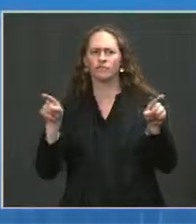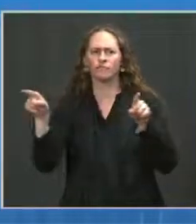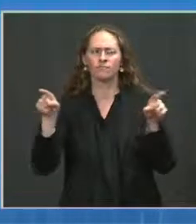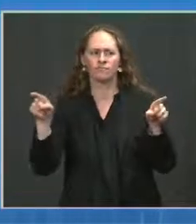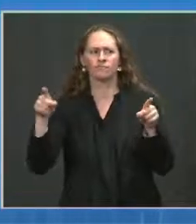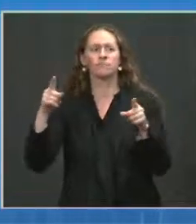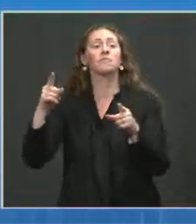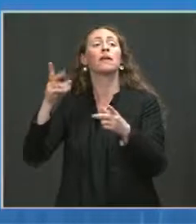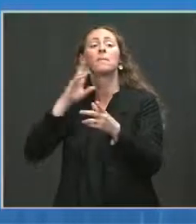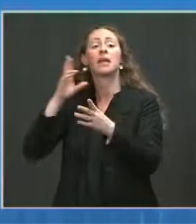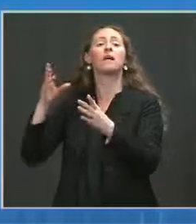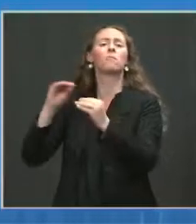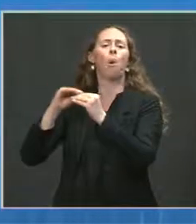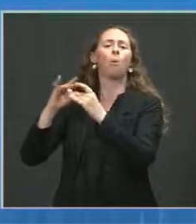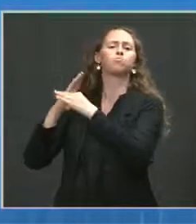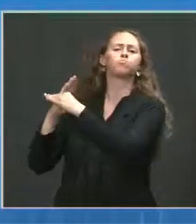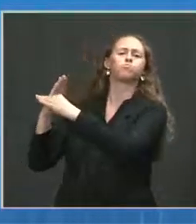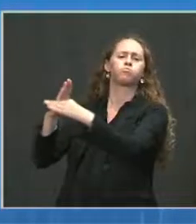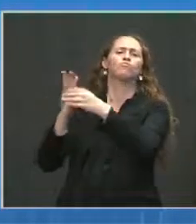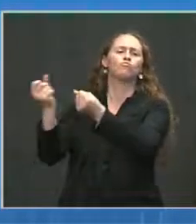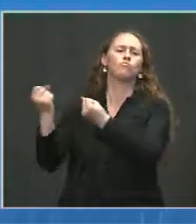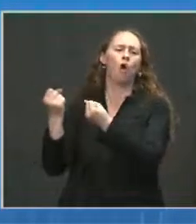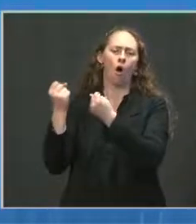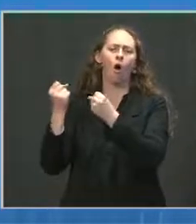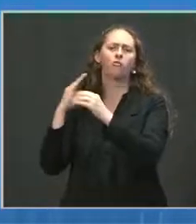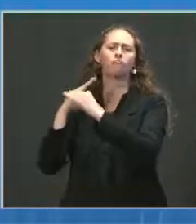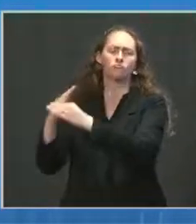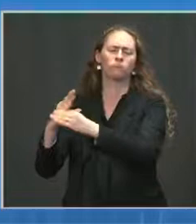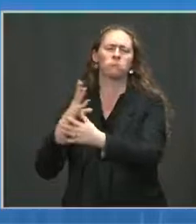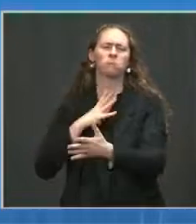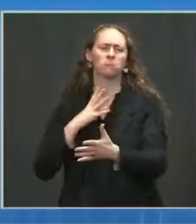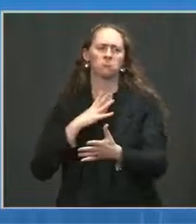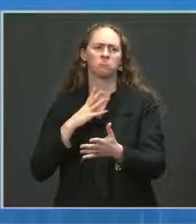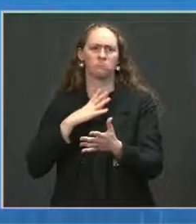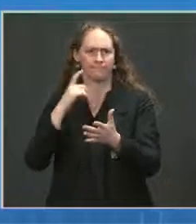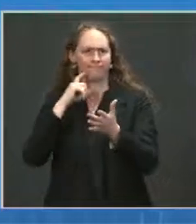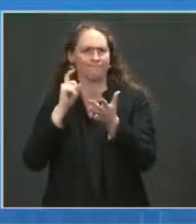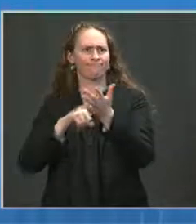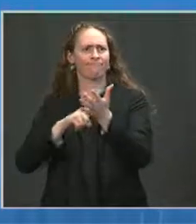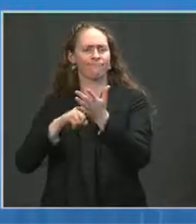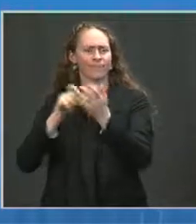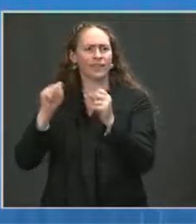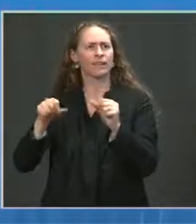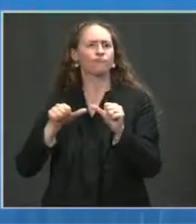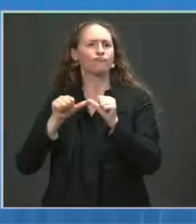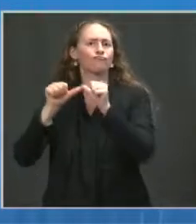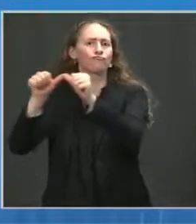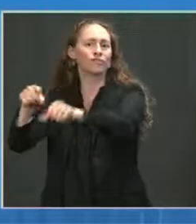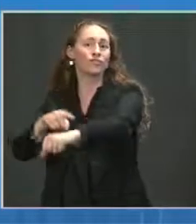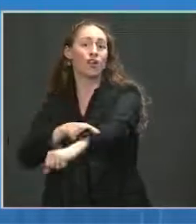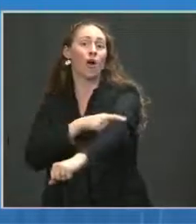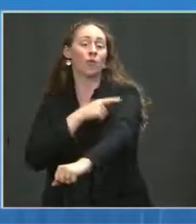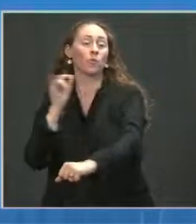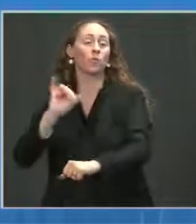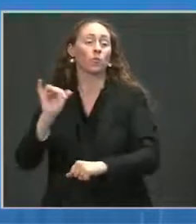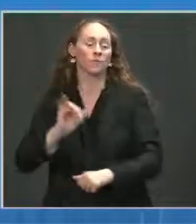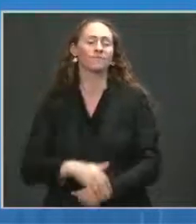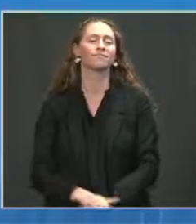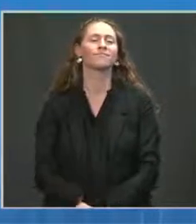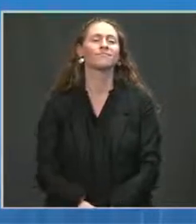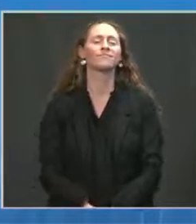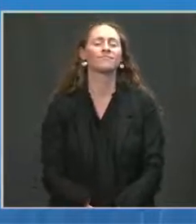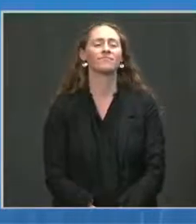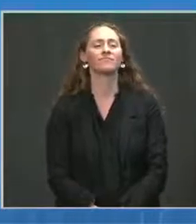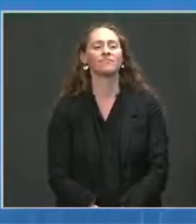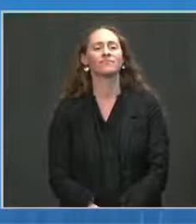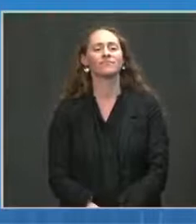of the protection, not only do you increase the duration, but you also increase the breadth of it so that you cover